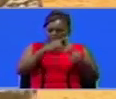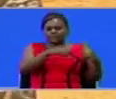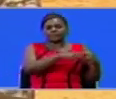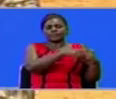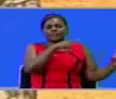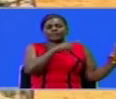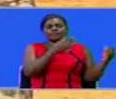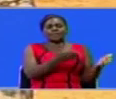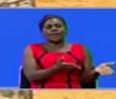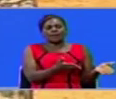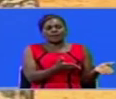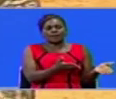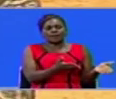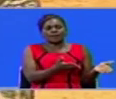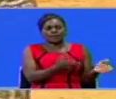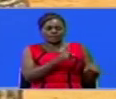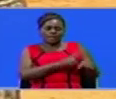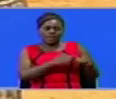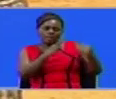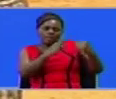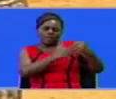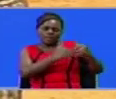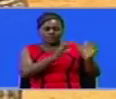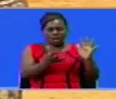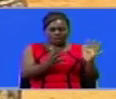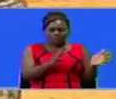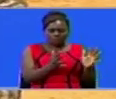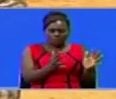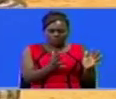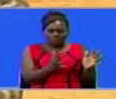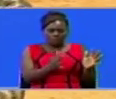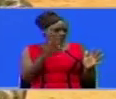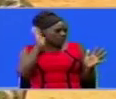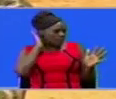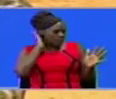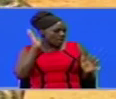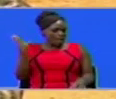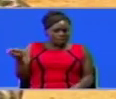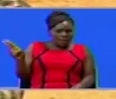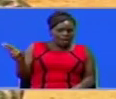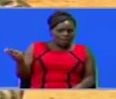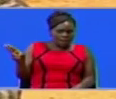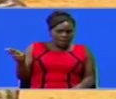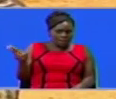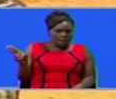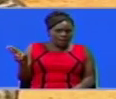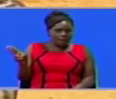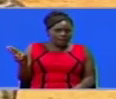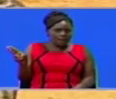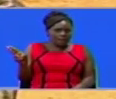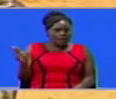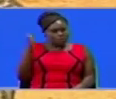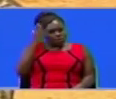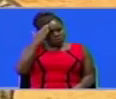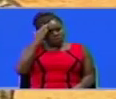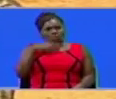ikauliwa hapo. Kama saa mbili hivi. Sasa tukasikia mapunduki ikilia bande hii. Sasa tukajua